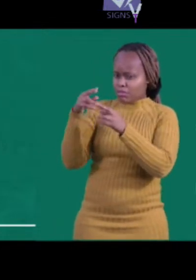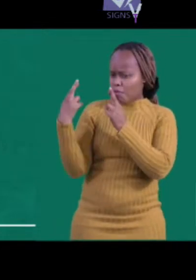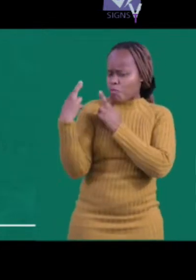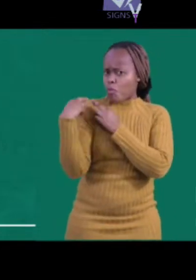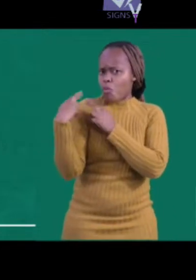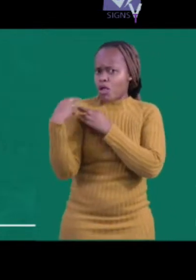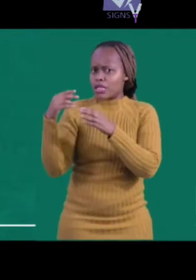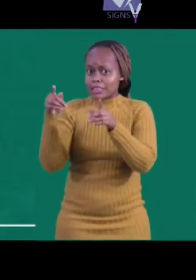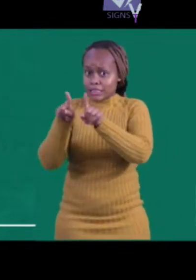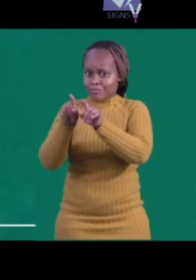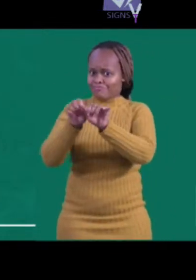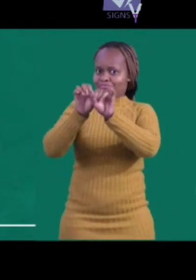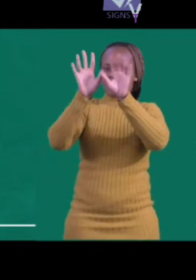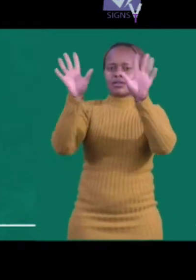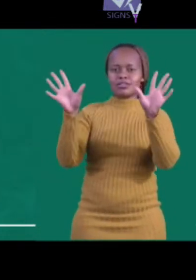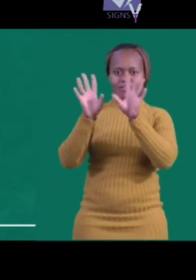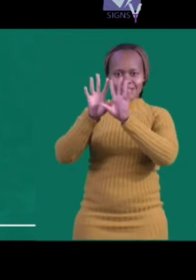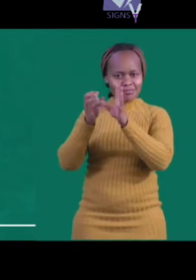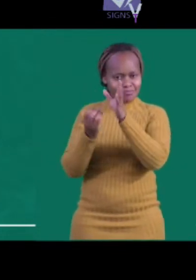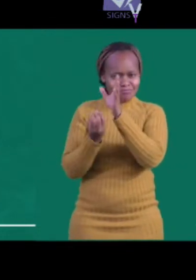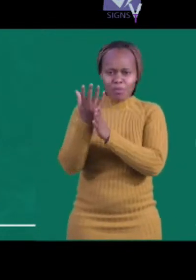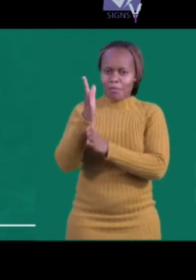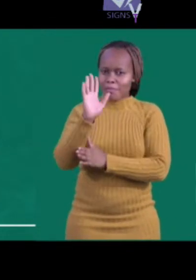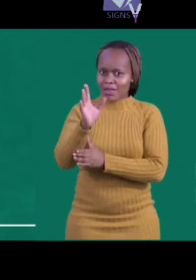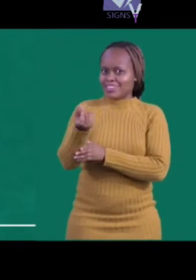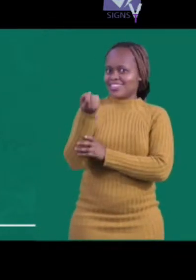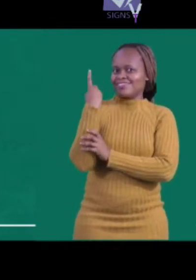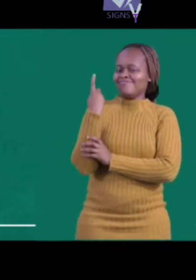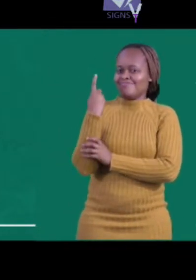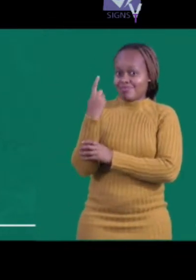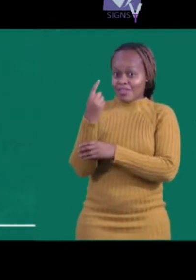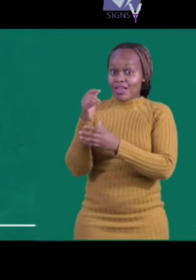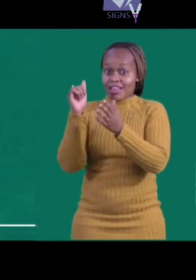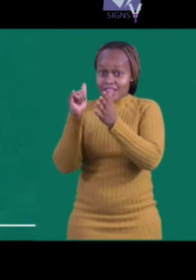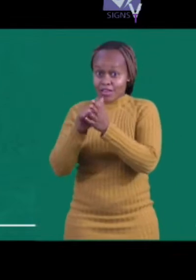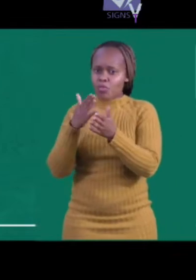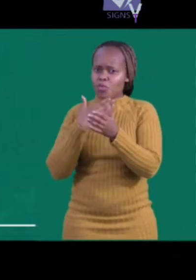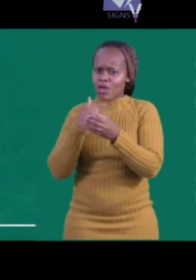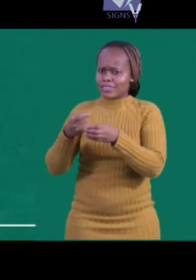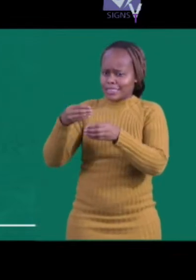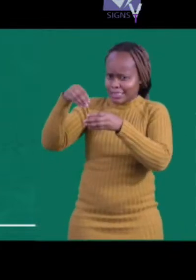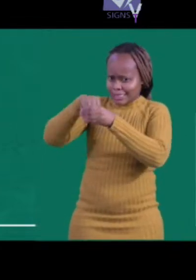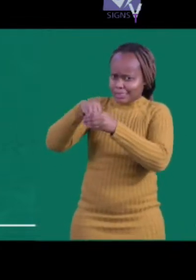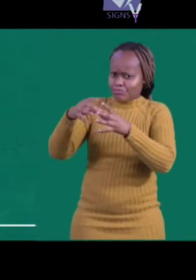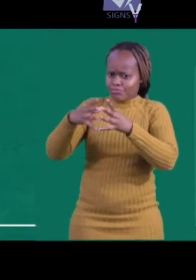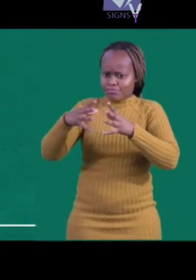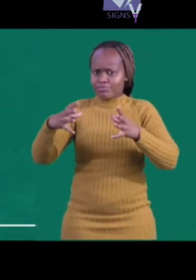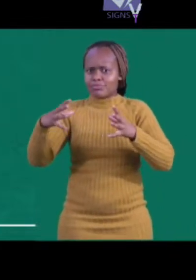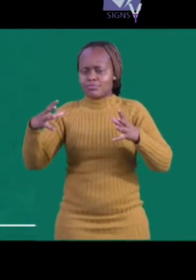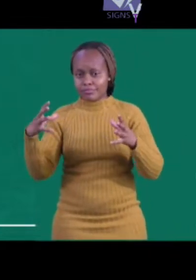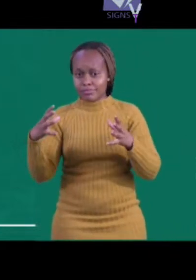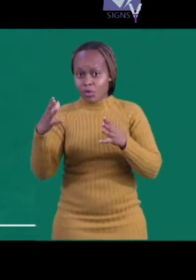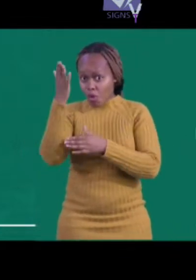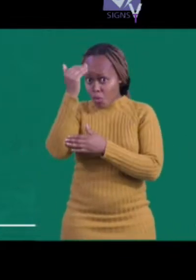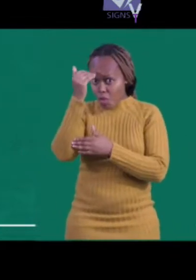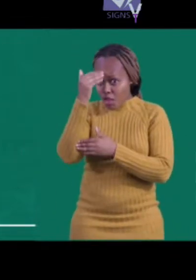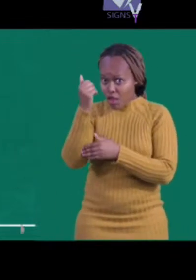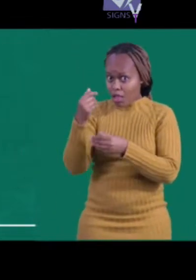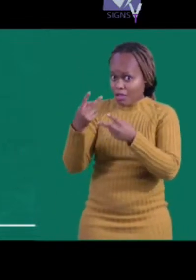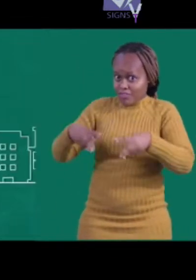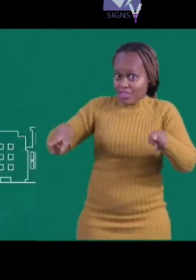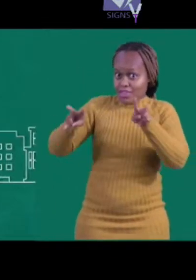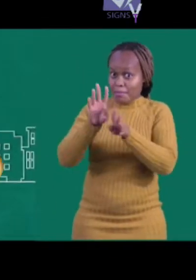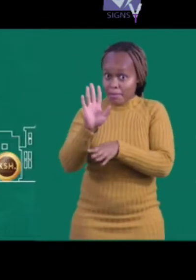Investing in accountability and transparency is key to your growth. We understand that you want your investments to go further and do